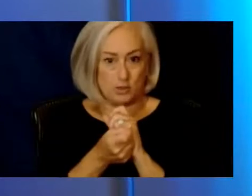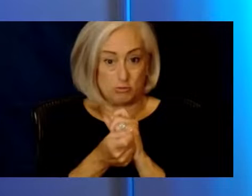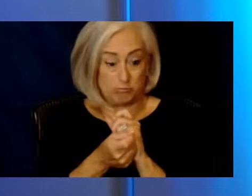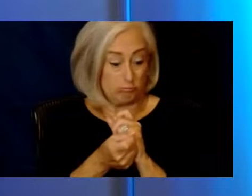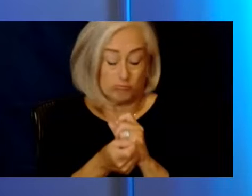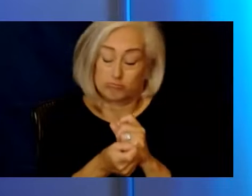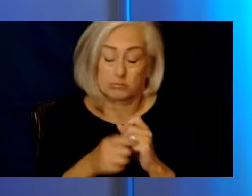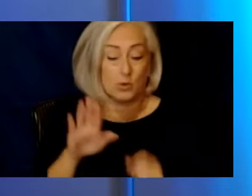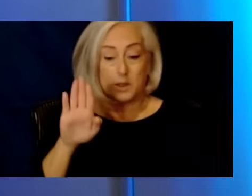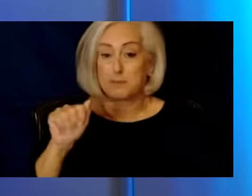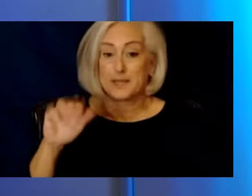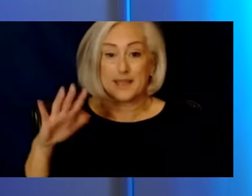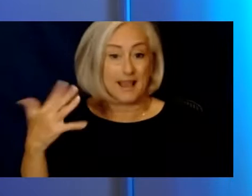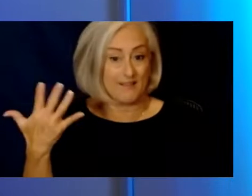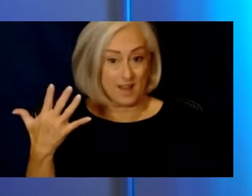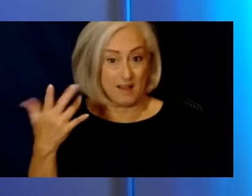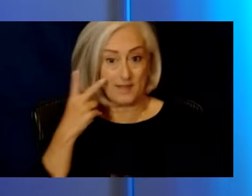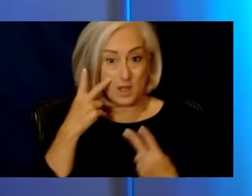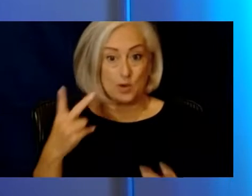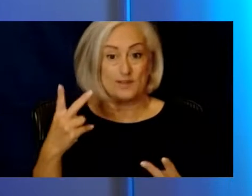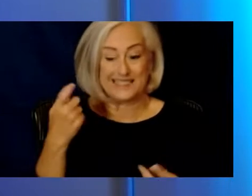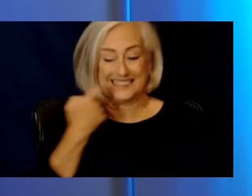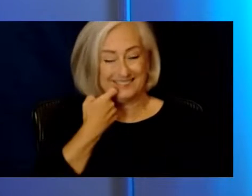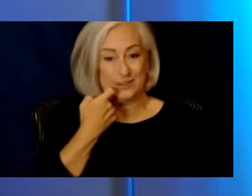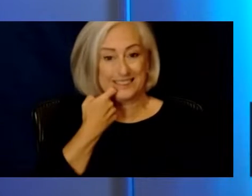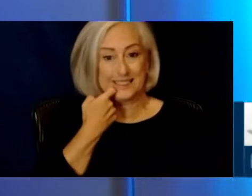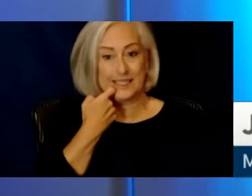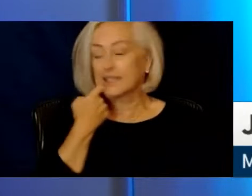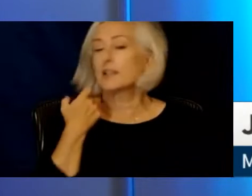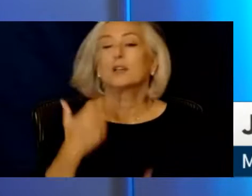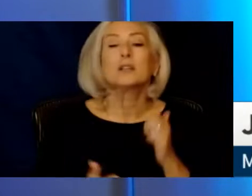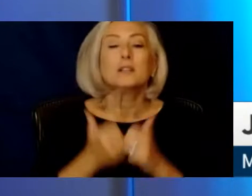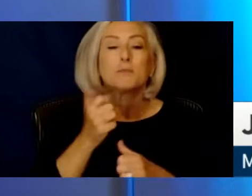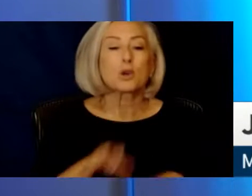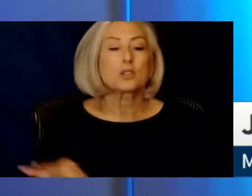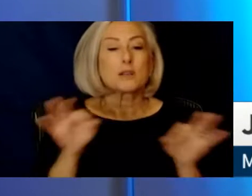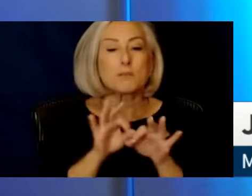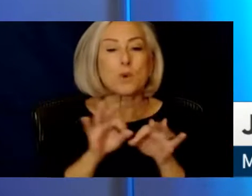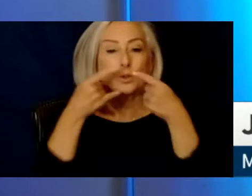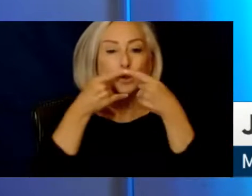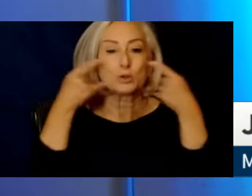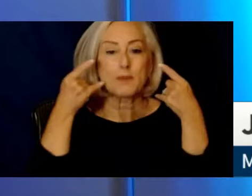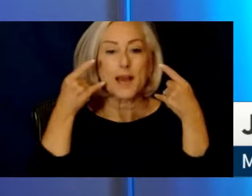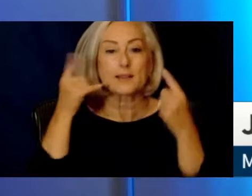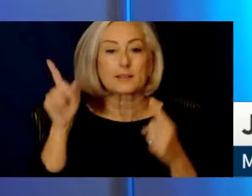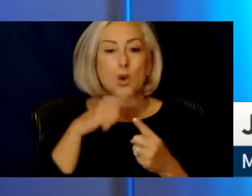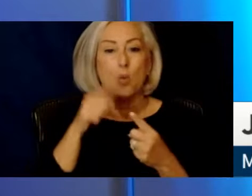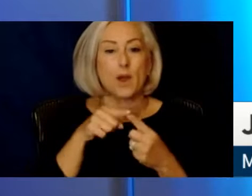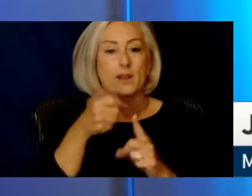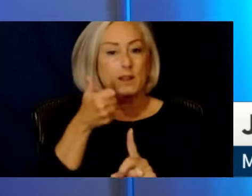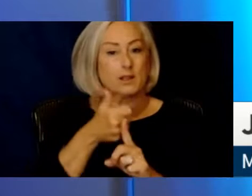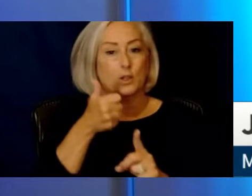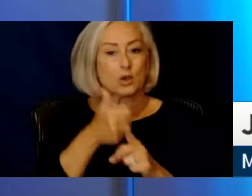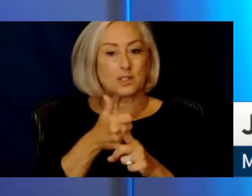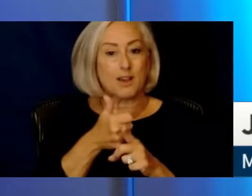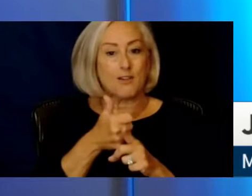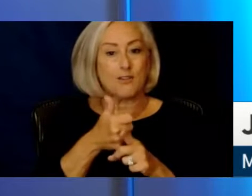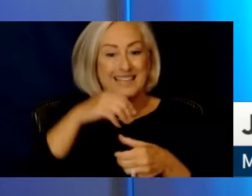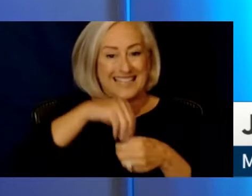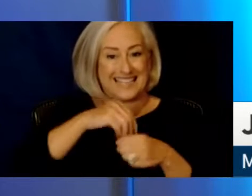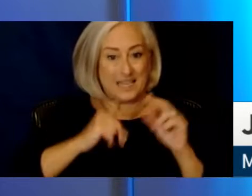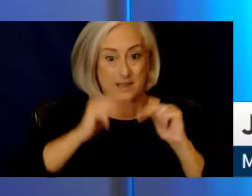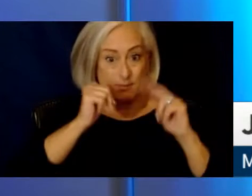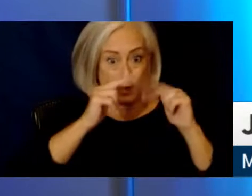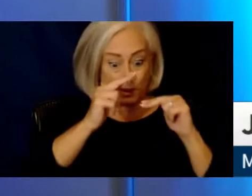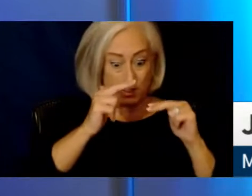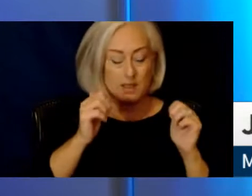the other strains that we've seen most recently. It's most important to wear a mask when you are going to be in an indoor space with other